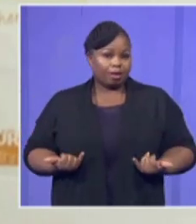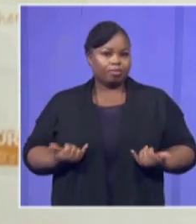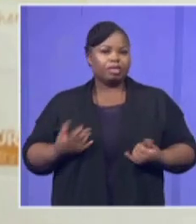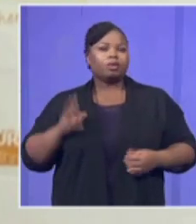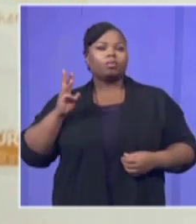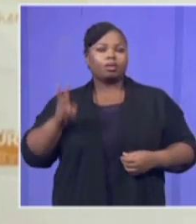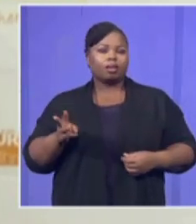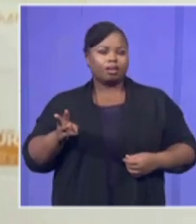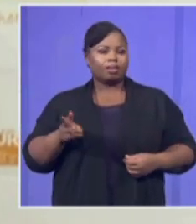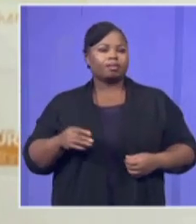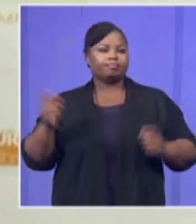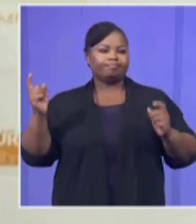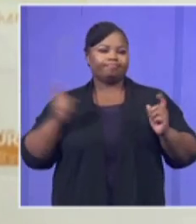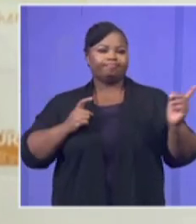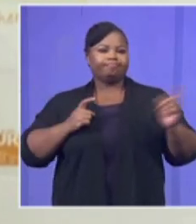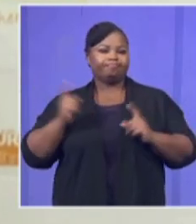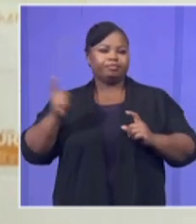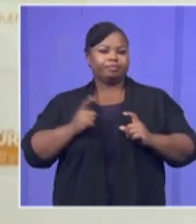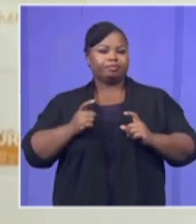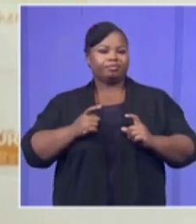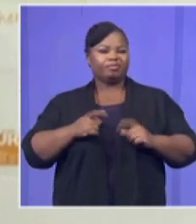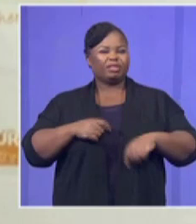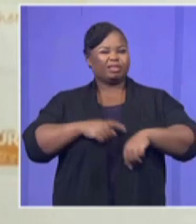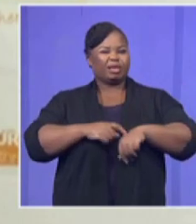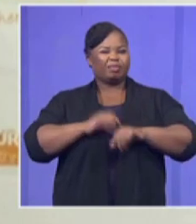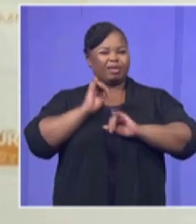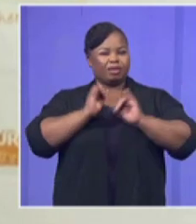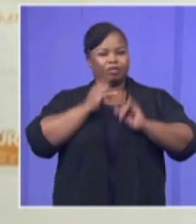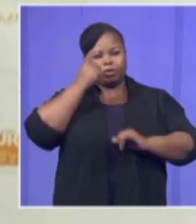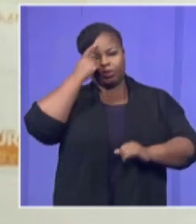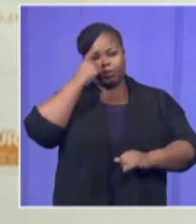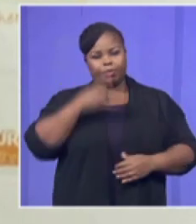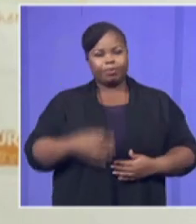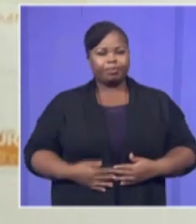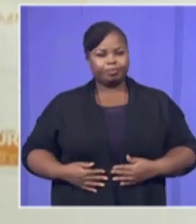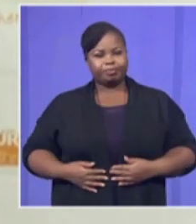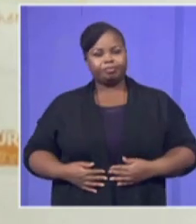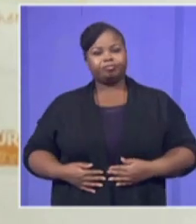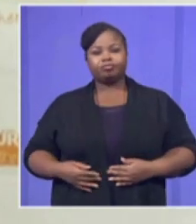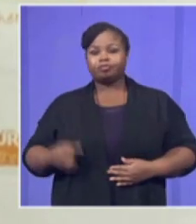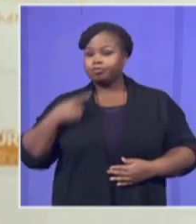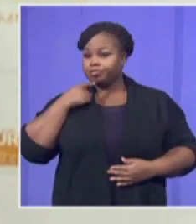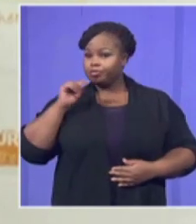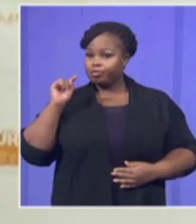to try and come and speak to us at around 11 o'clock. And they said this is